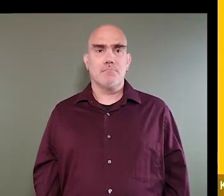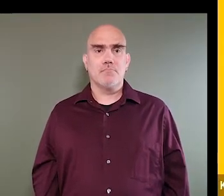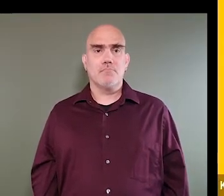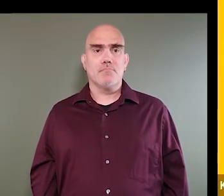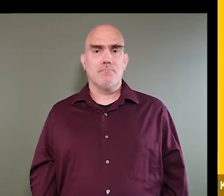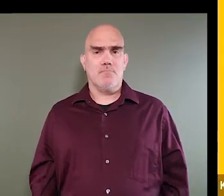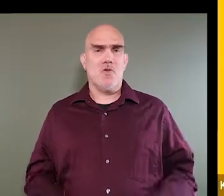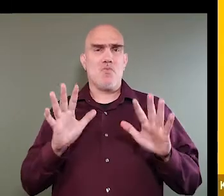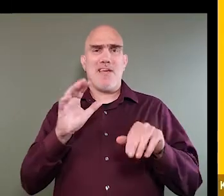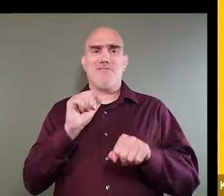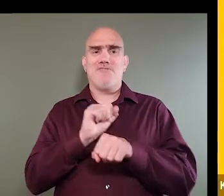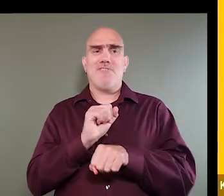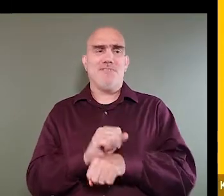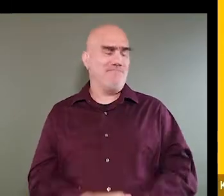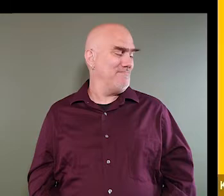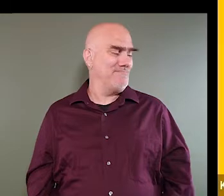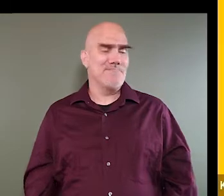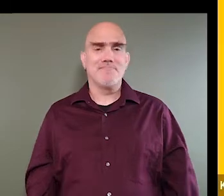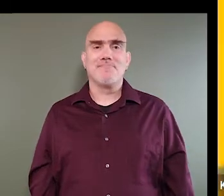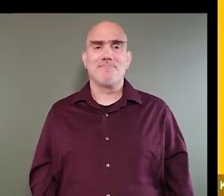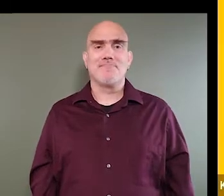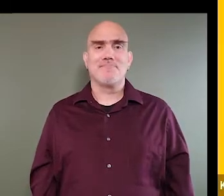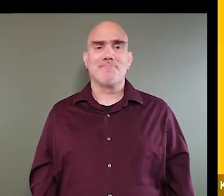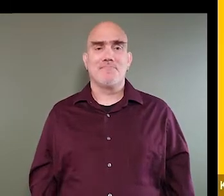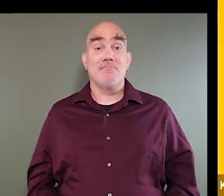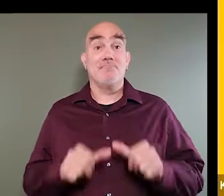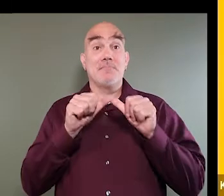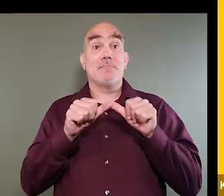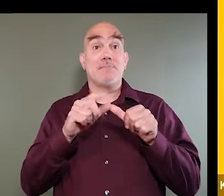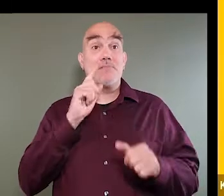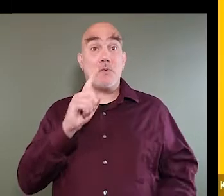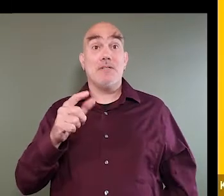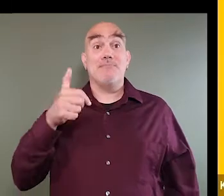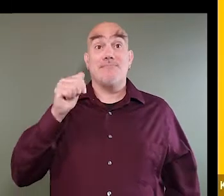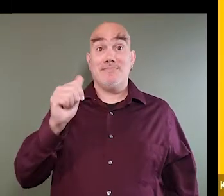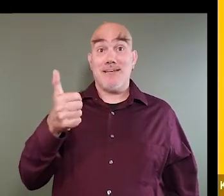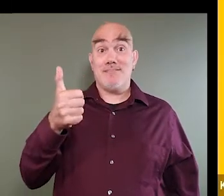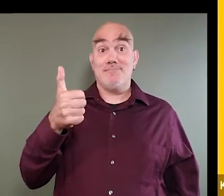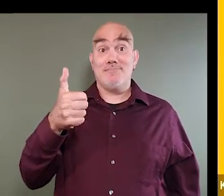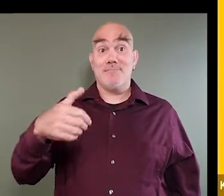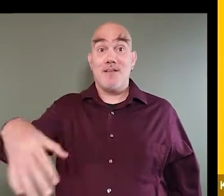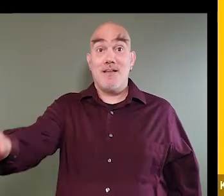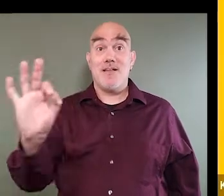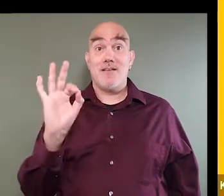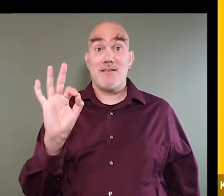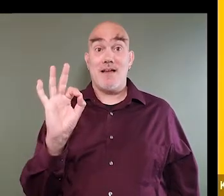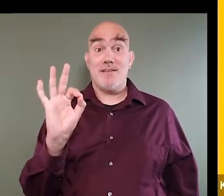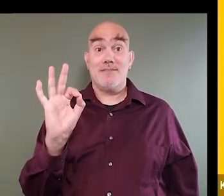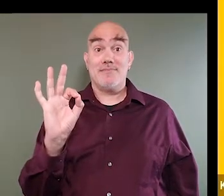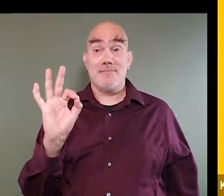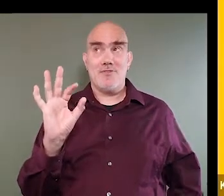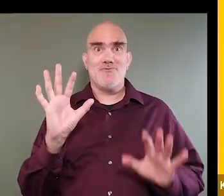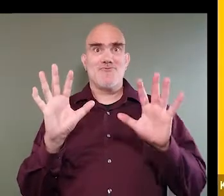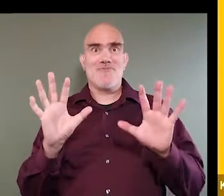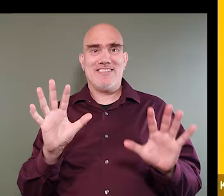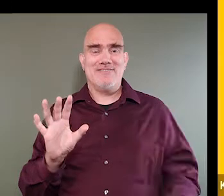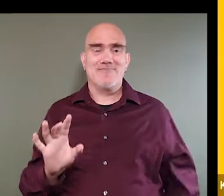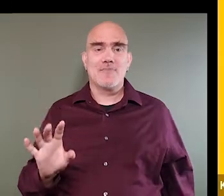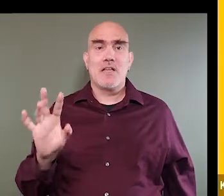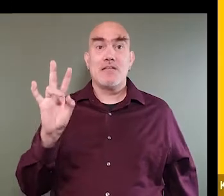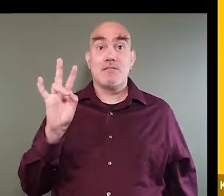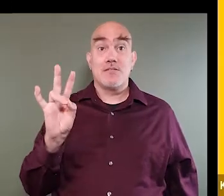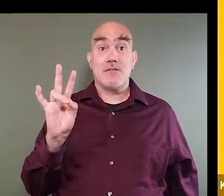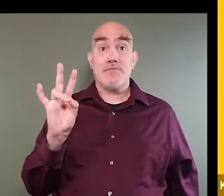Great job. Get up. 4, 10, 9. Great.